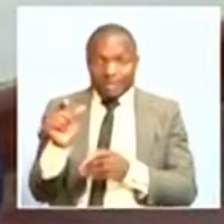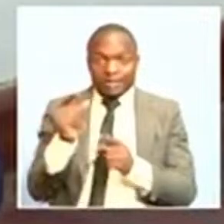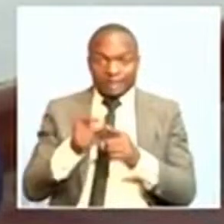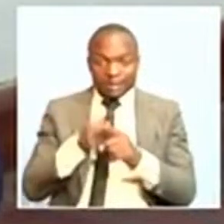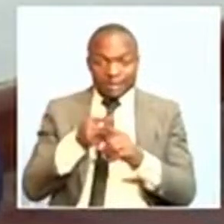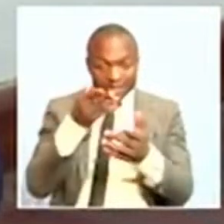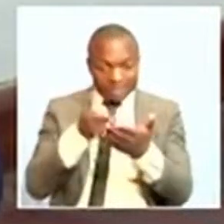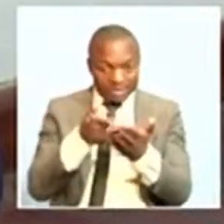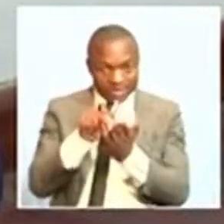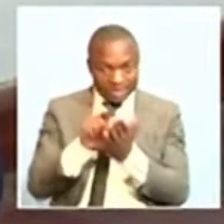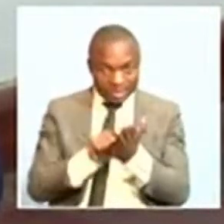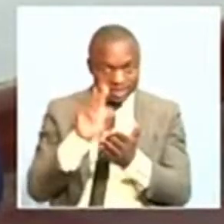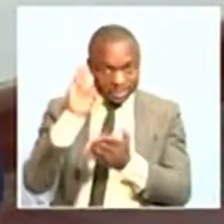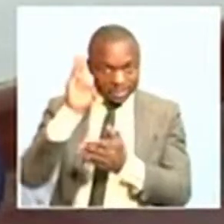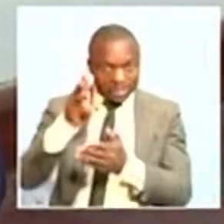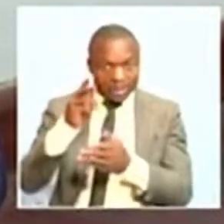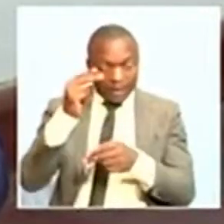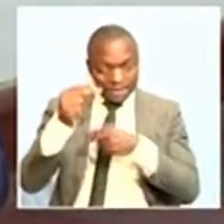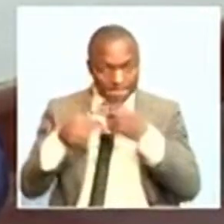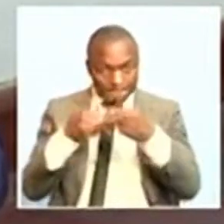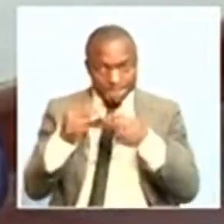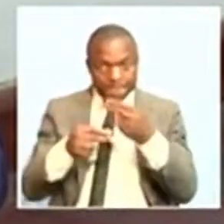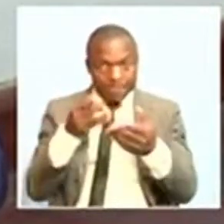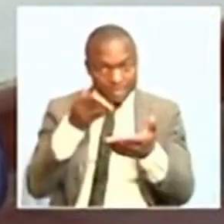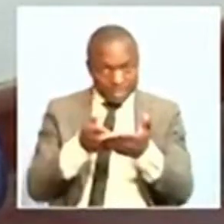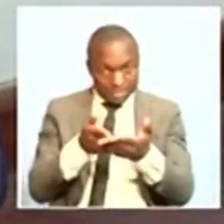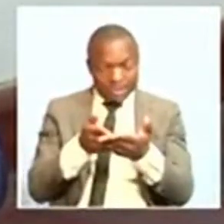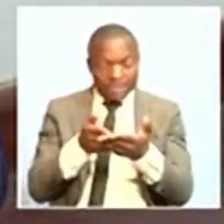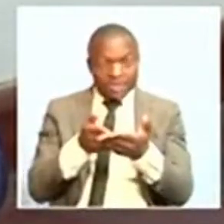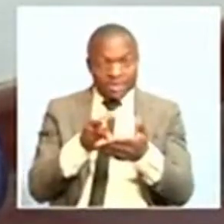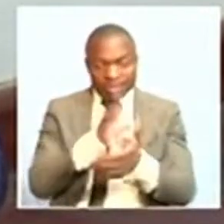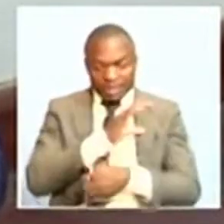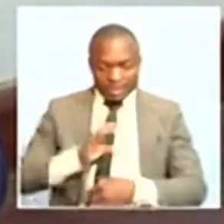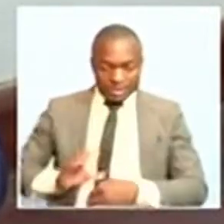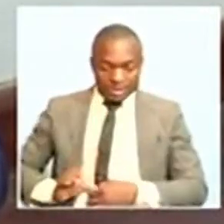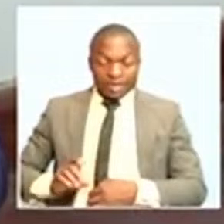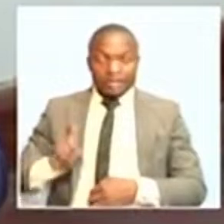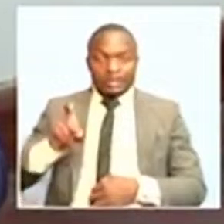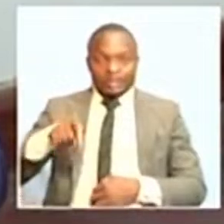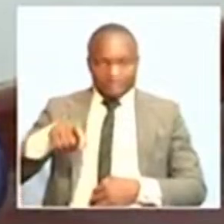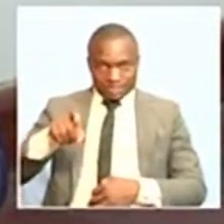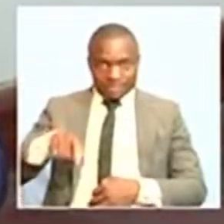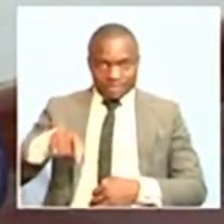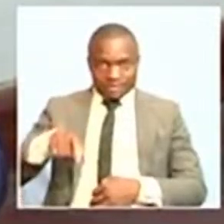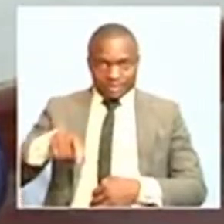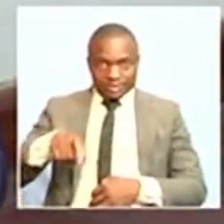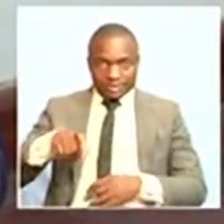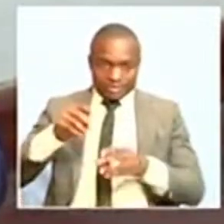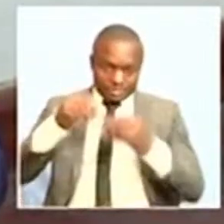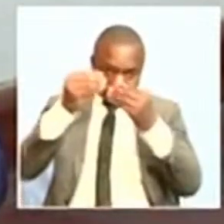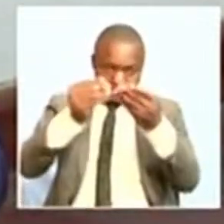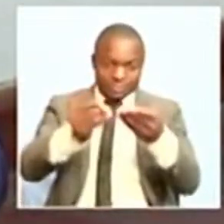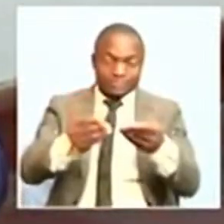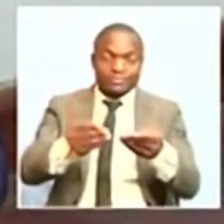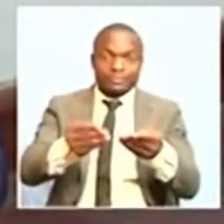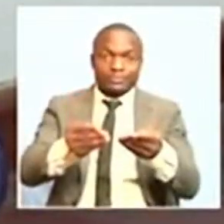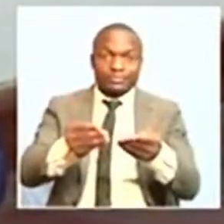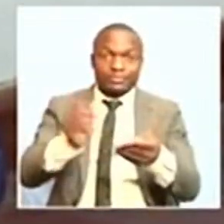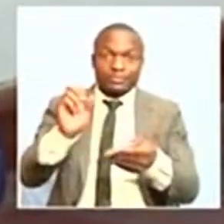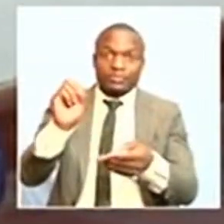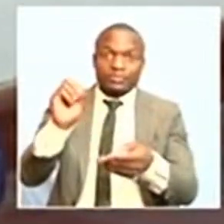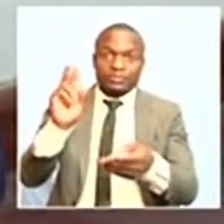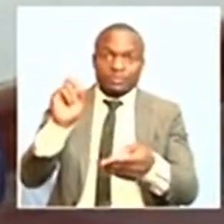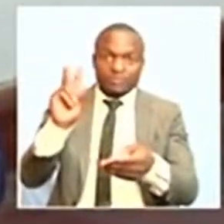provision will effectively mean that these withholding agents will be mandated to remit on the 12th